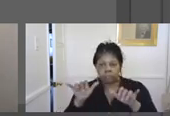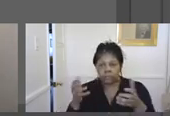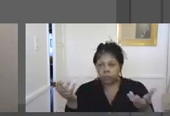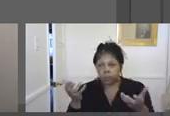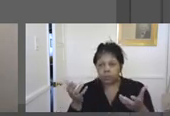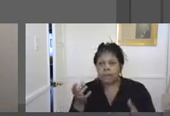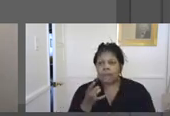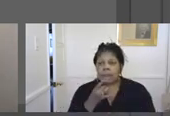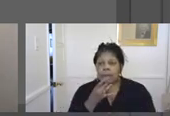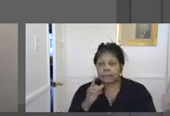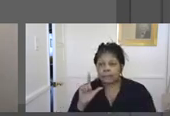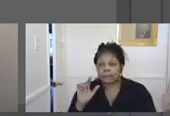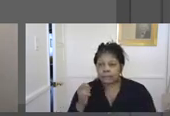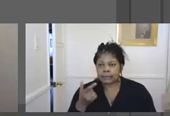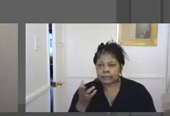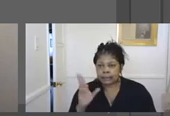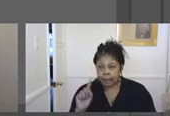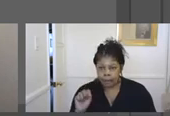know?